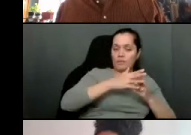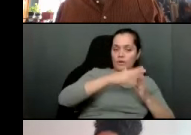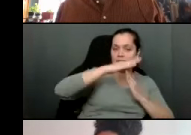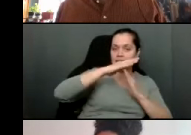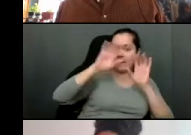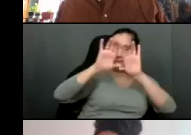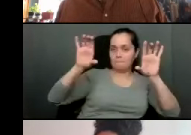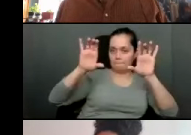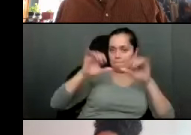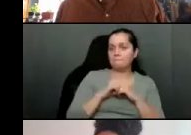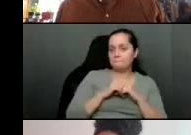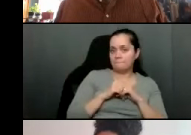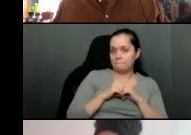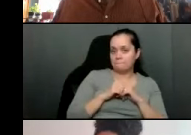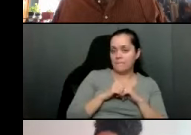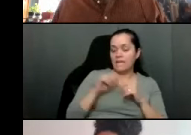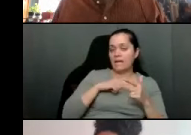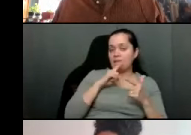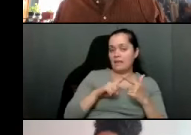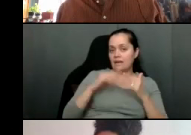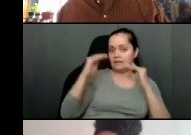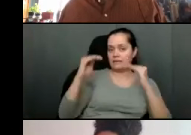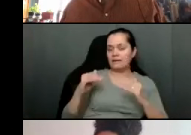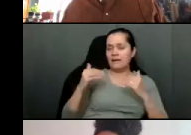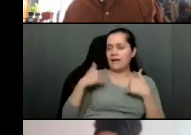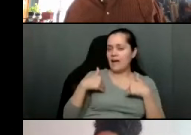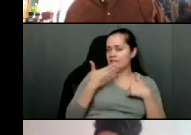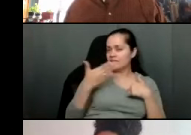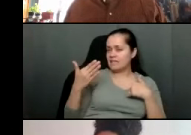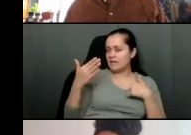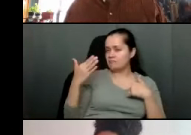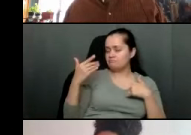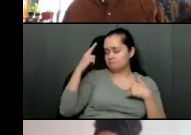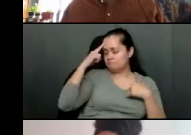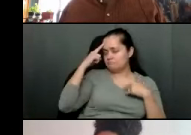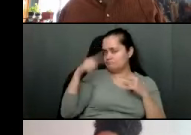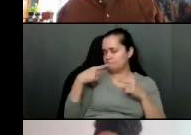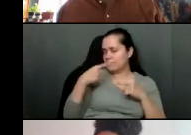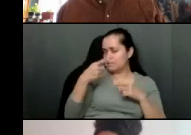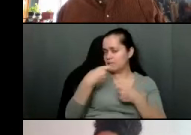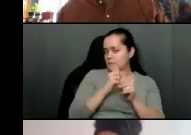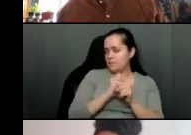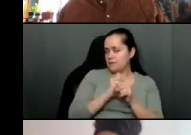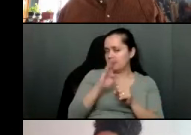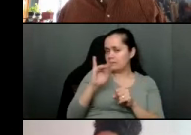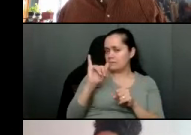map. And then there is some thought that maybe this creates a bias.